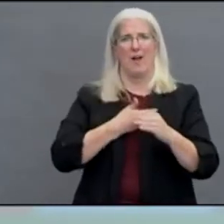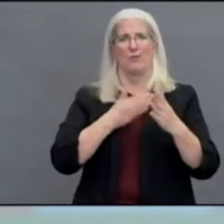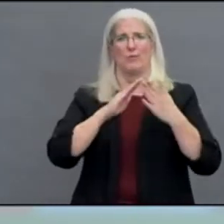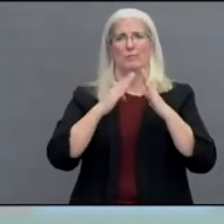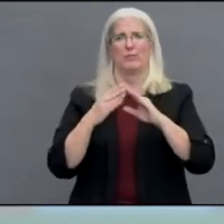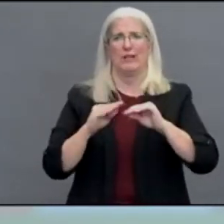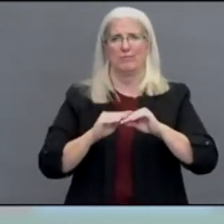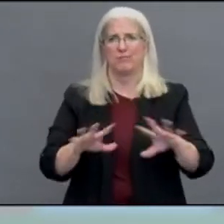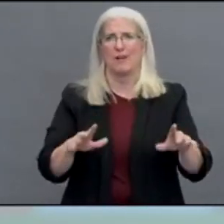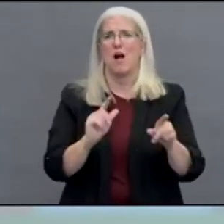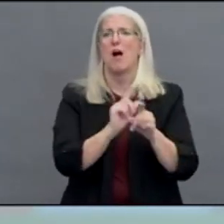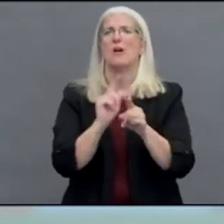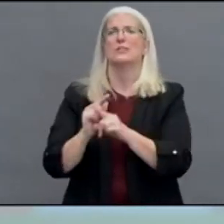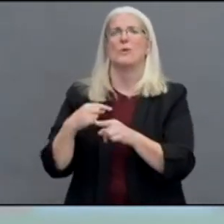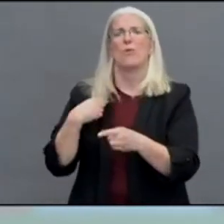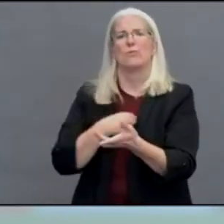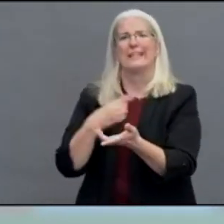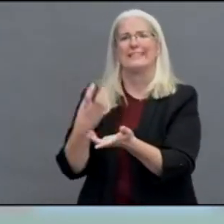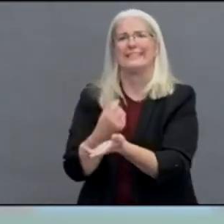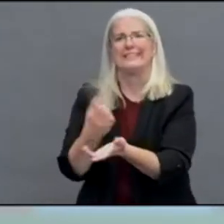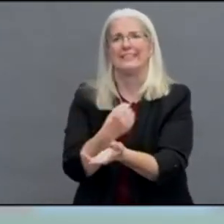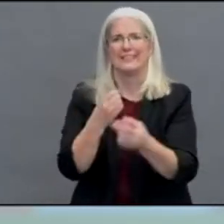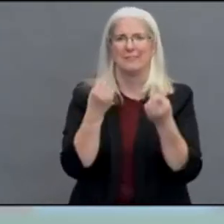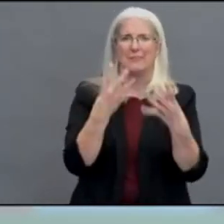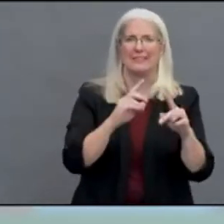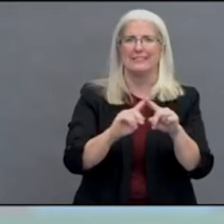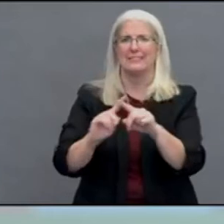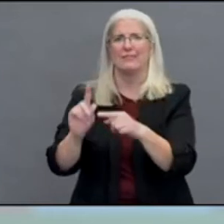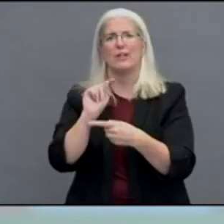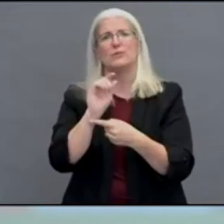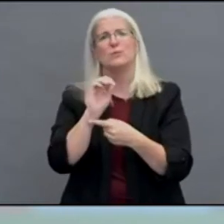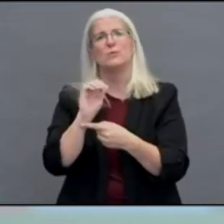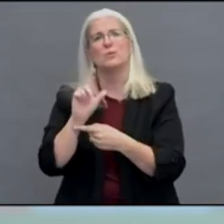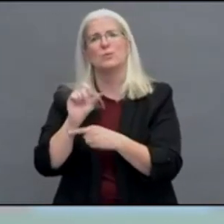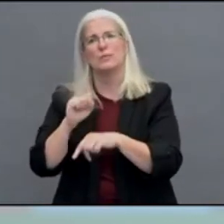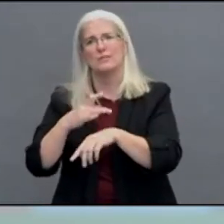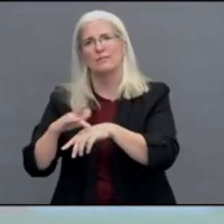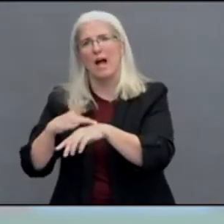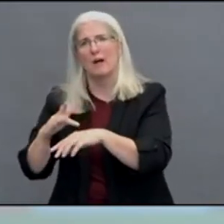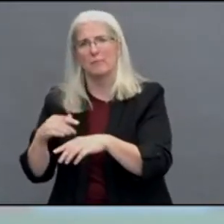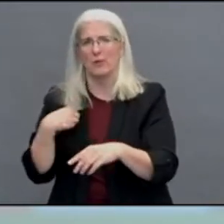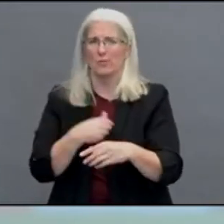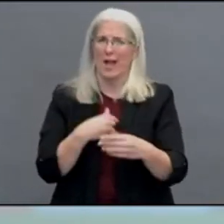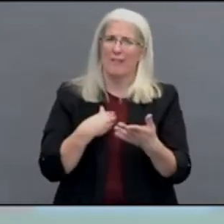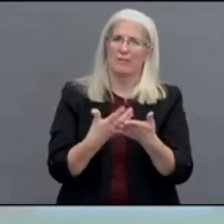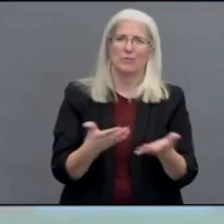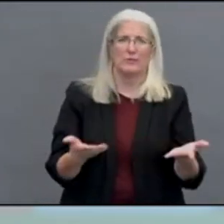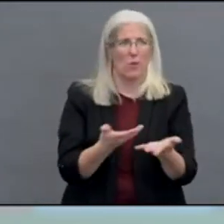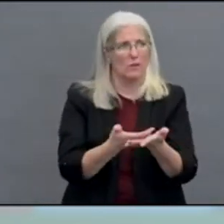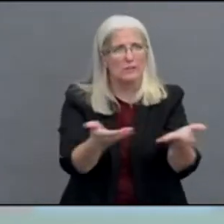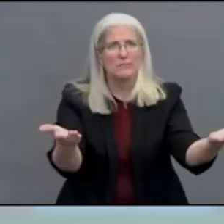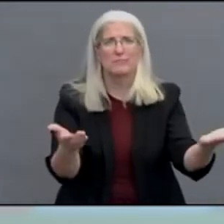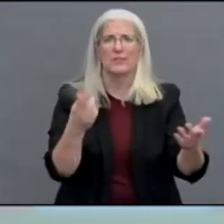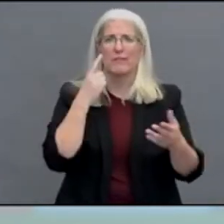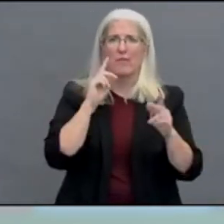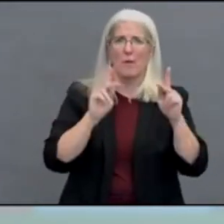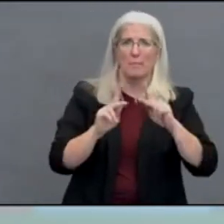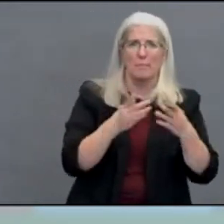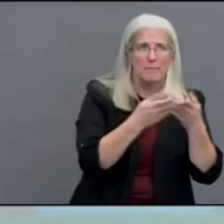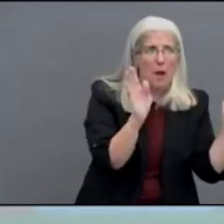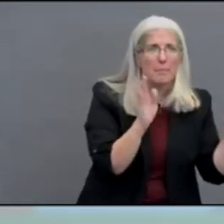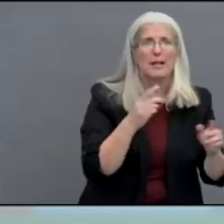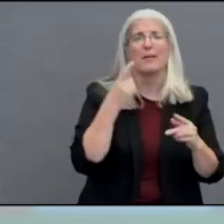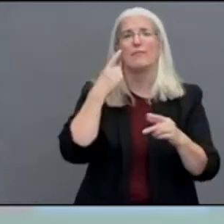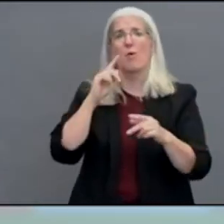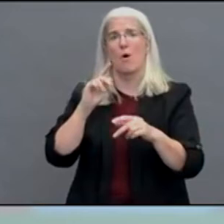mentioned. And we do have resources here available for our public, our employers, our employees that need support